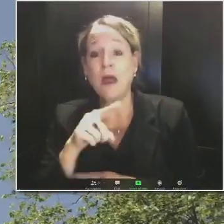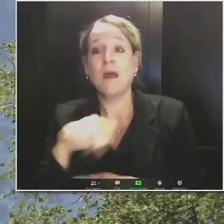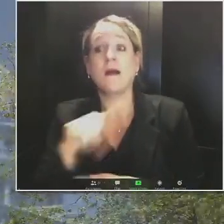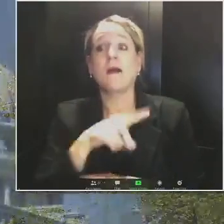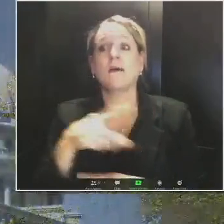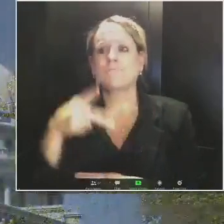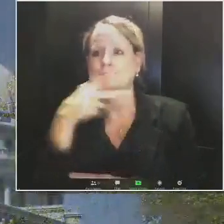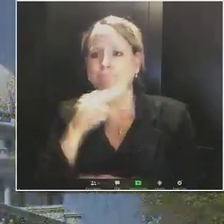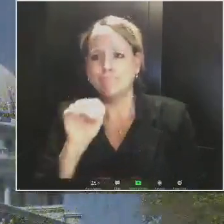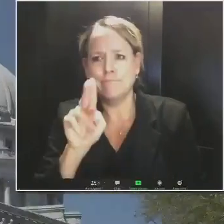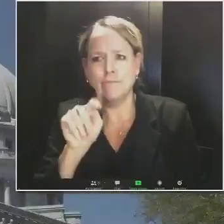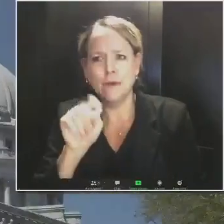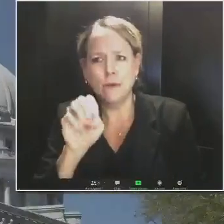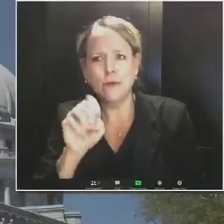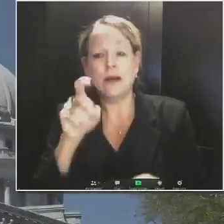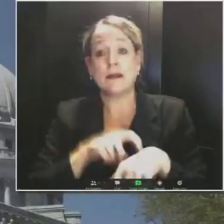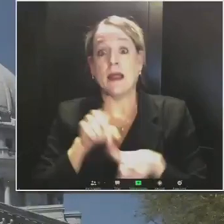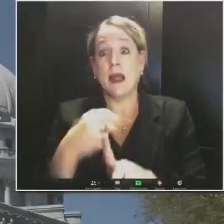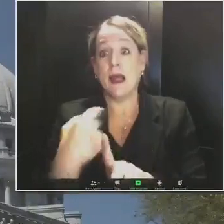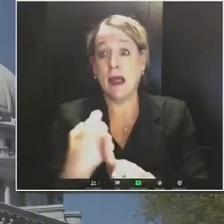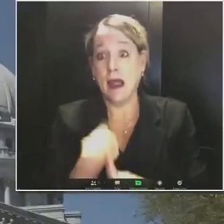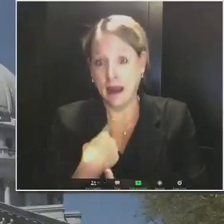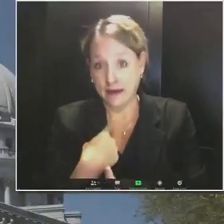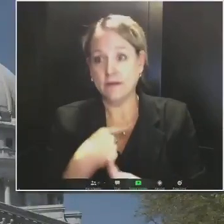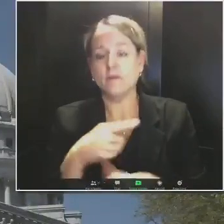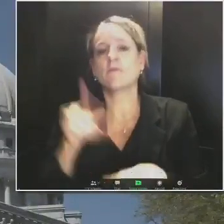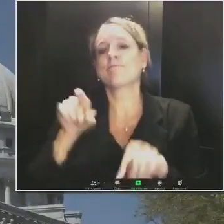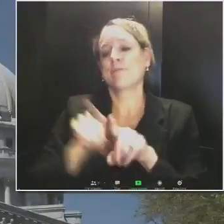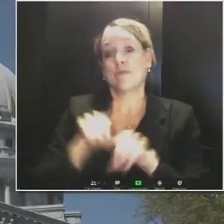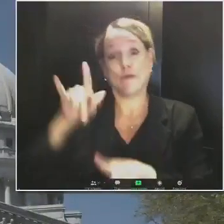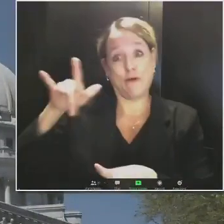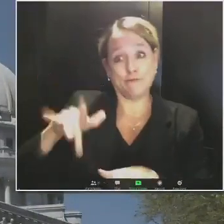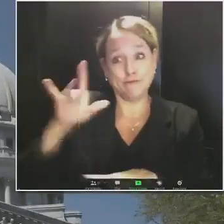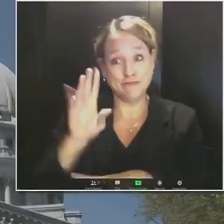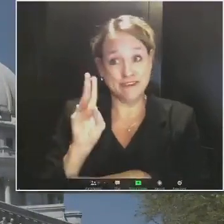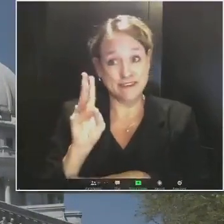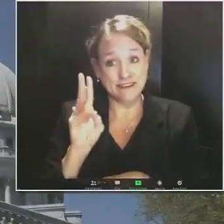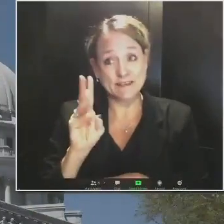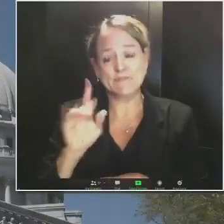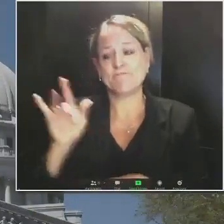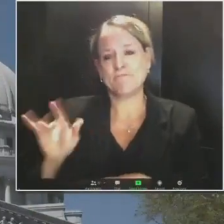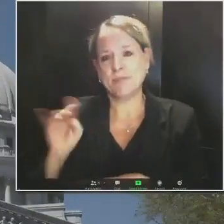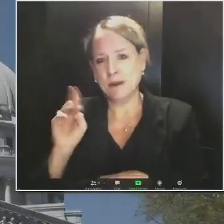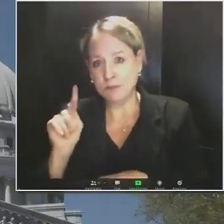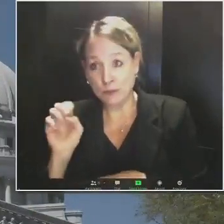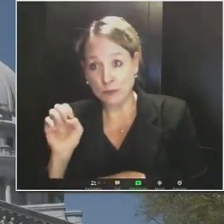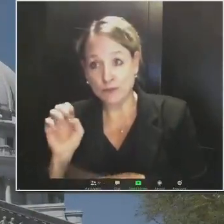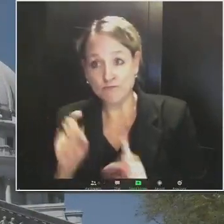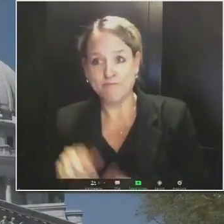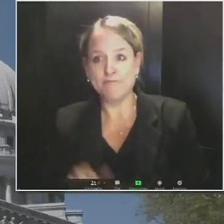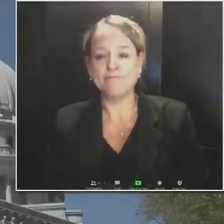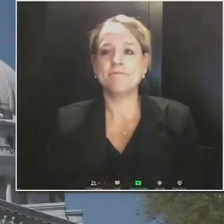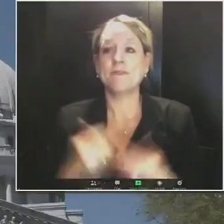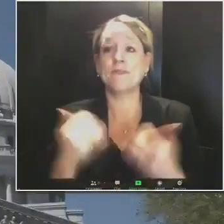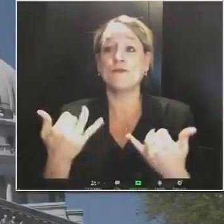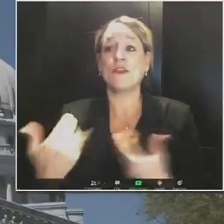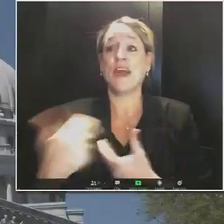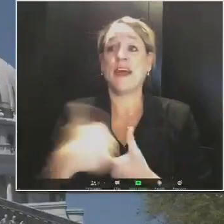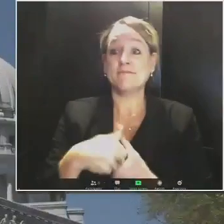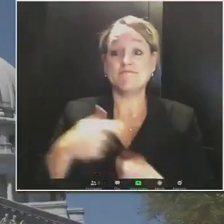for today's media briefing are Deputy Secretary Julie Willems Van Dijk, Interim Division of Public Health Administrator